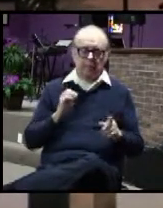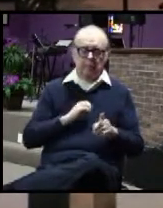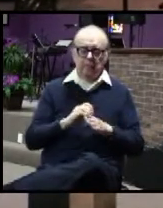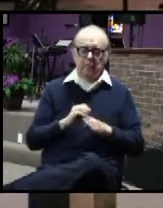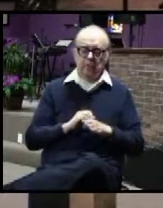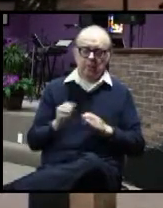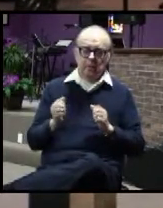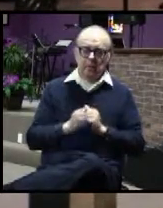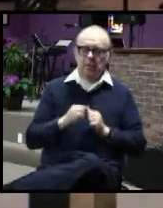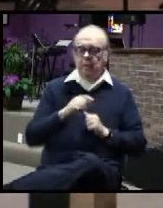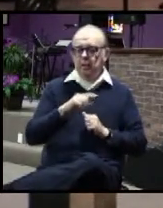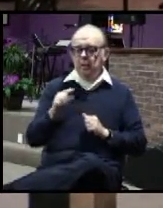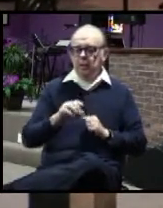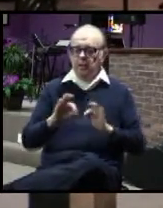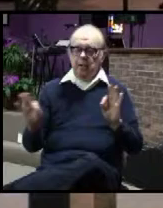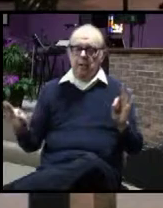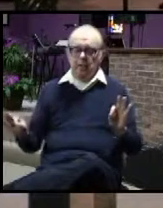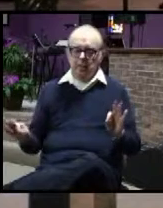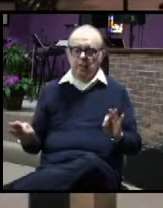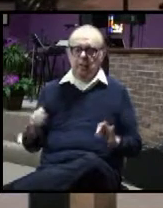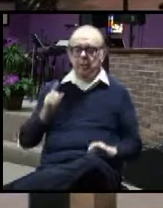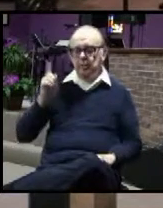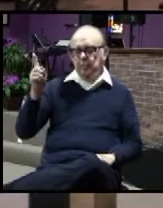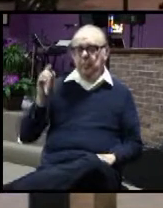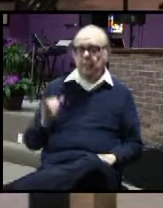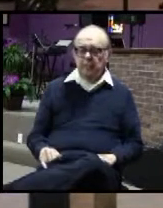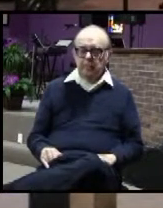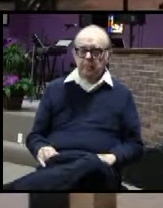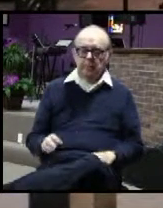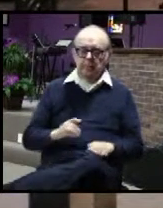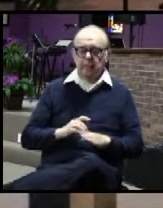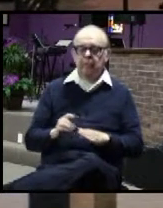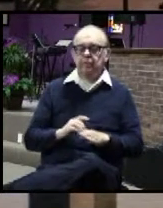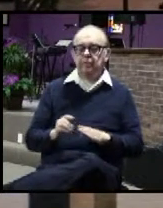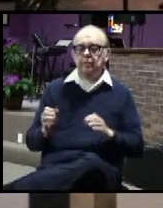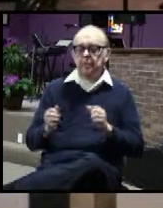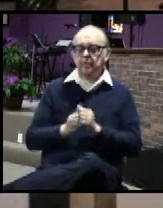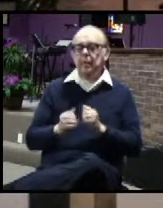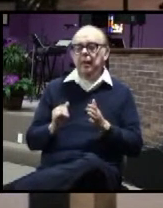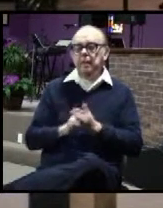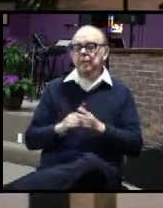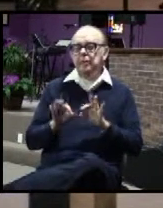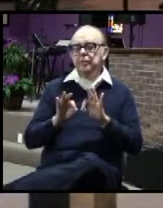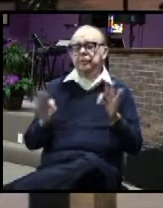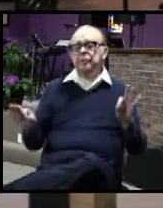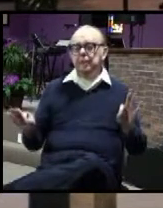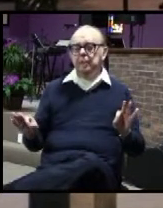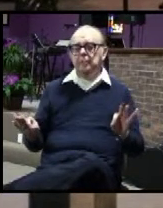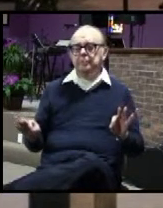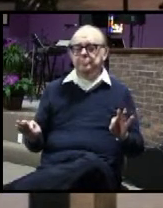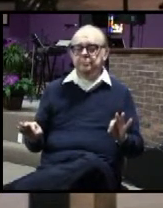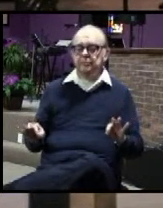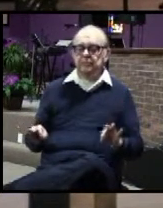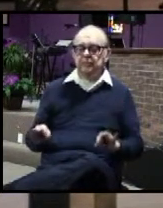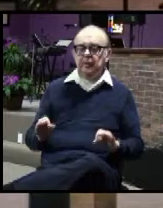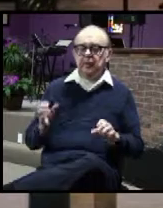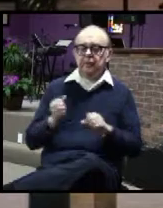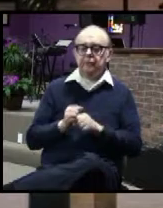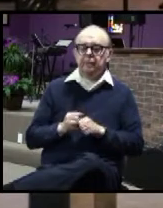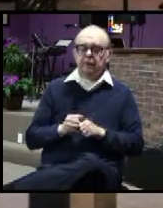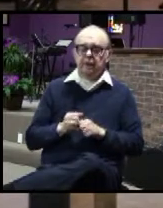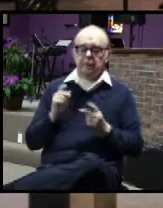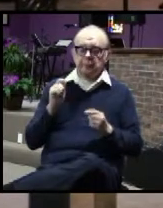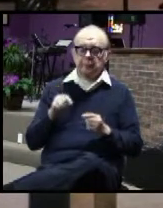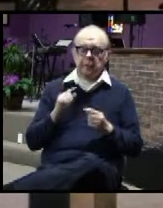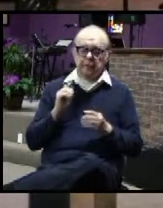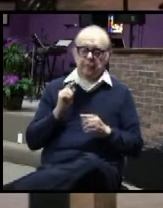stick, ladies and gentlemen, he can still discipline you with a crooked stick and still get his point across. So